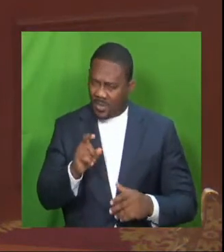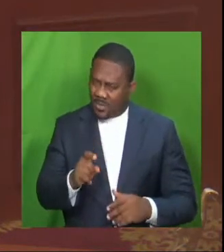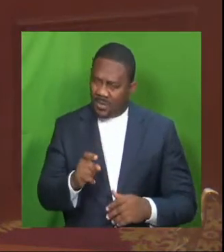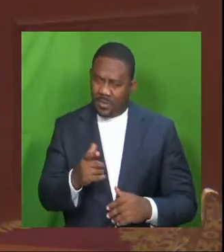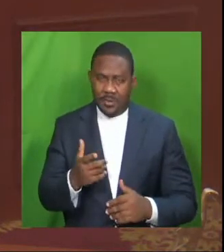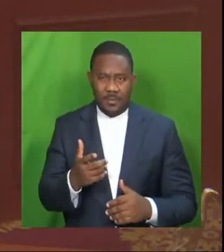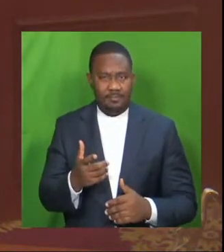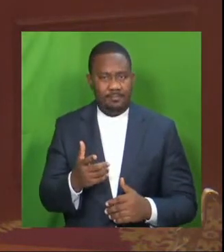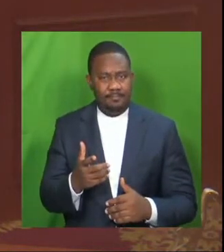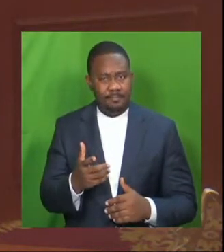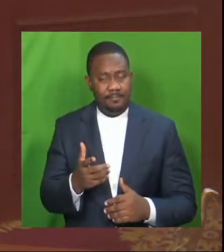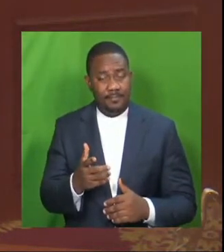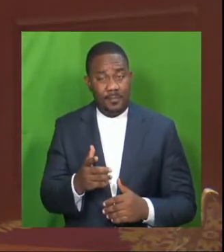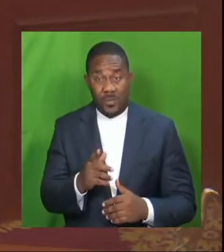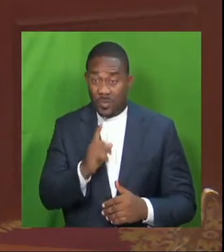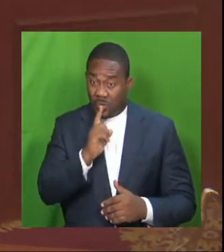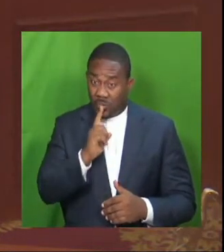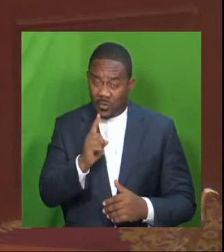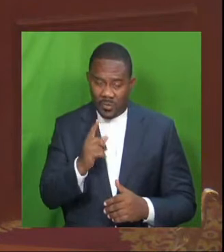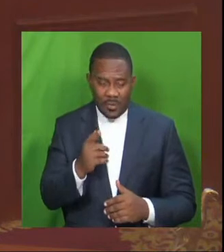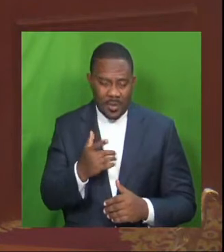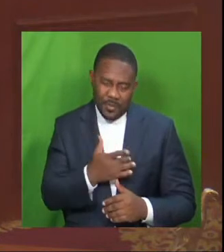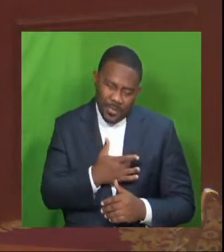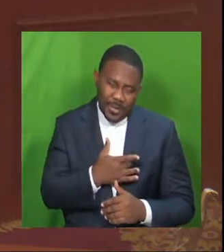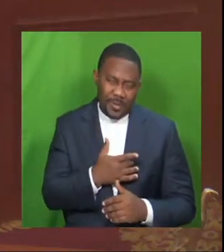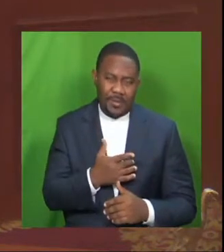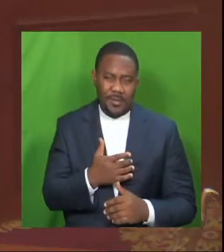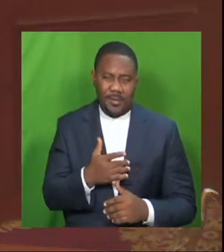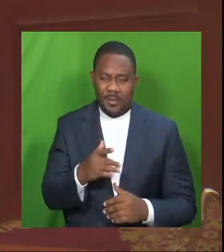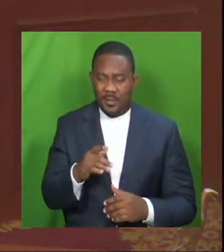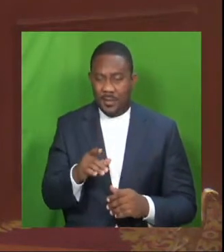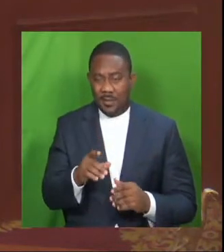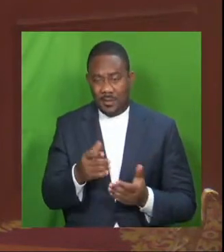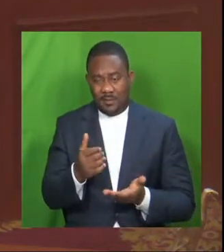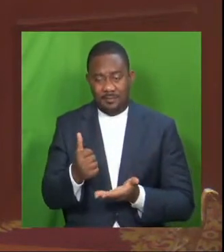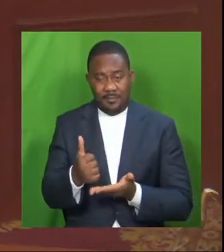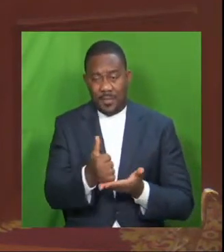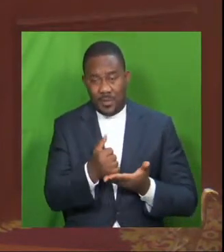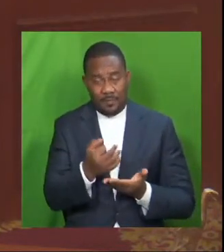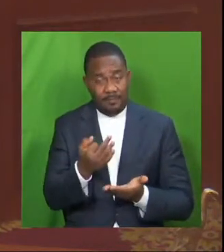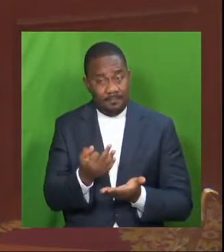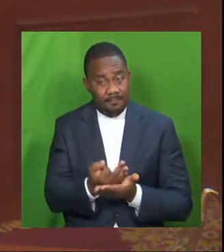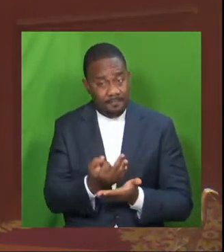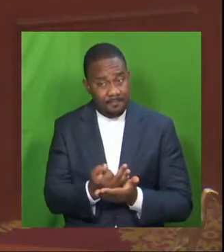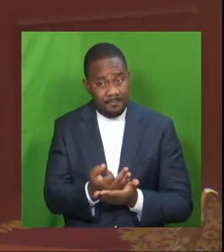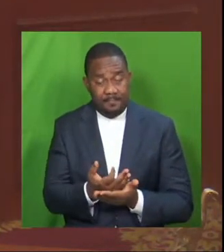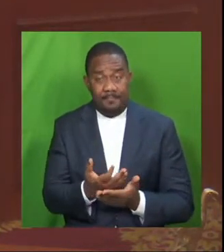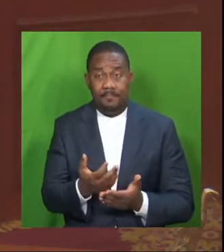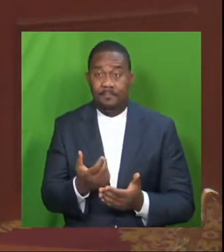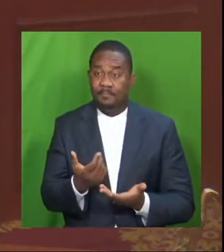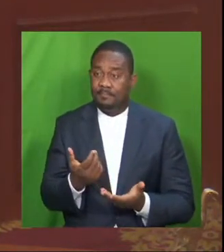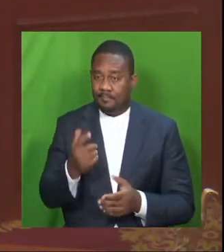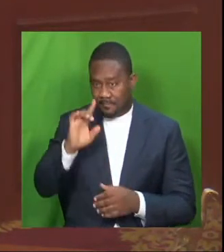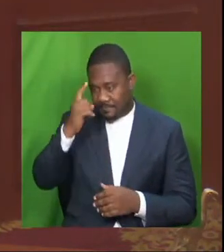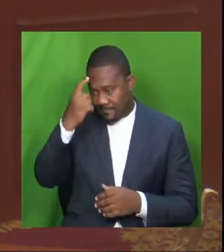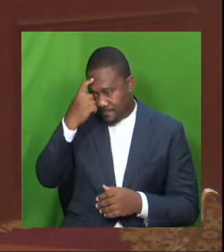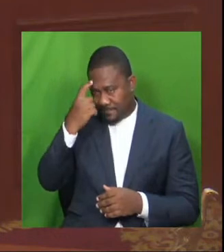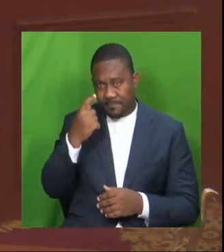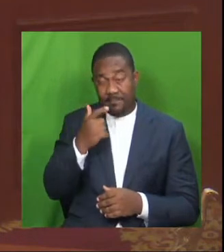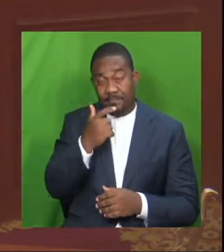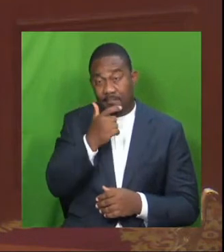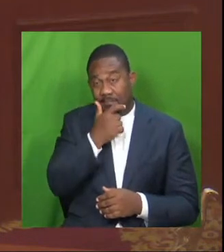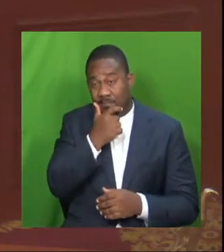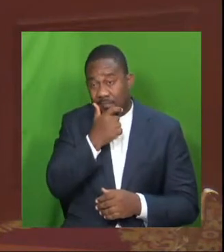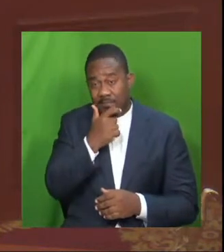of the statutory funds, District Assembly Common Fund, this government, the President and the Minister